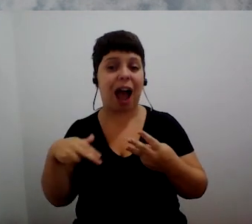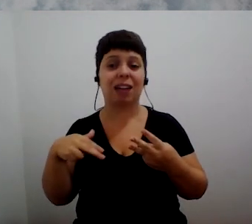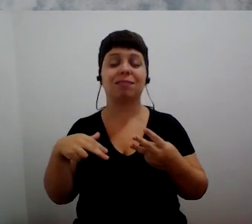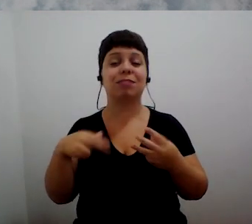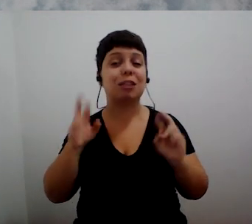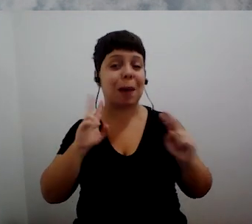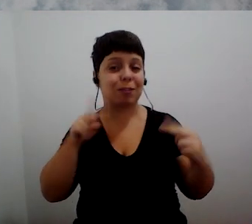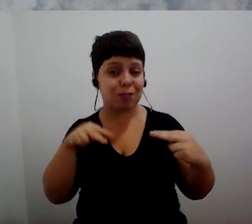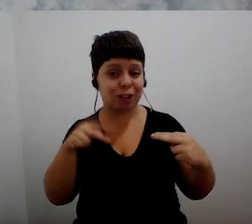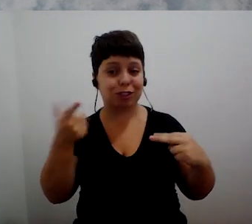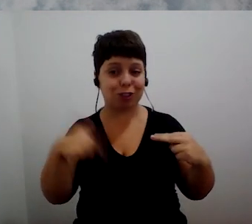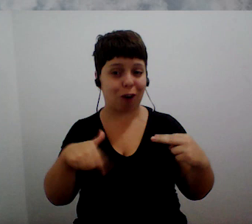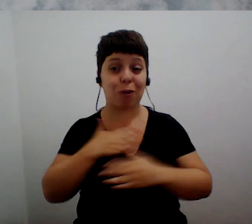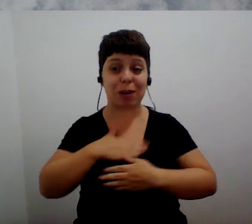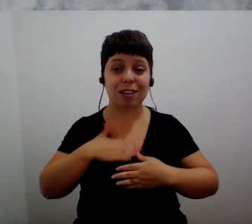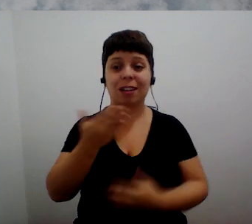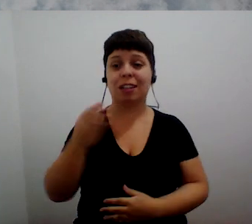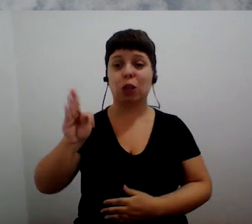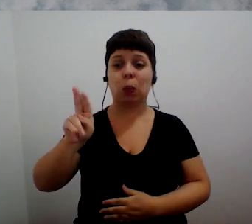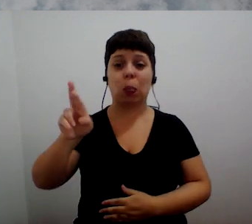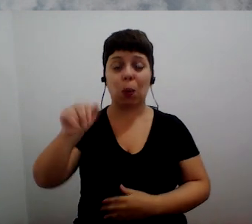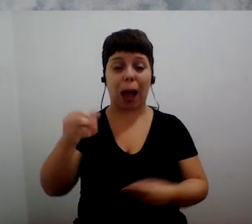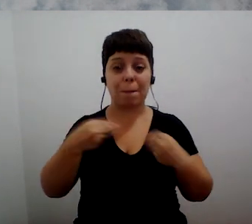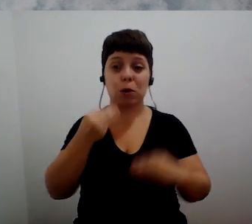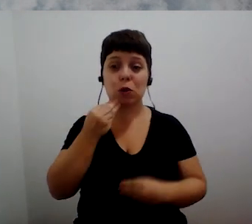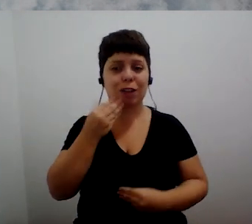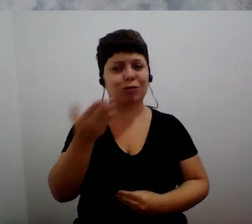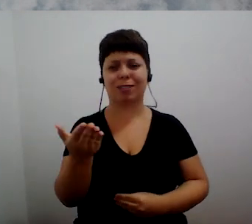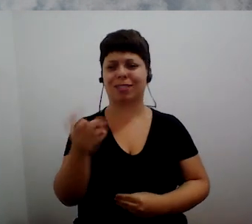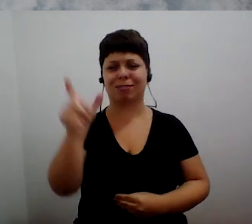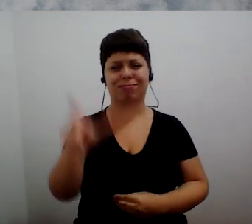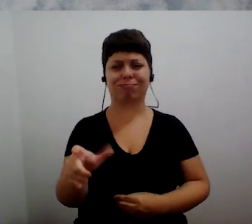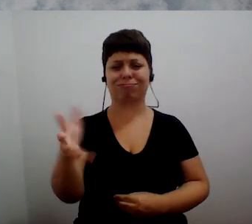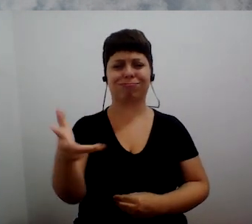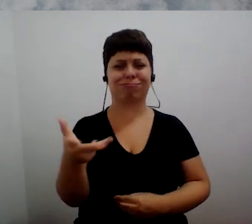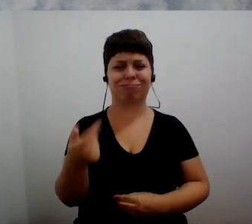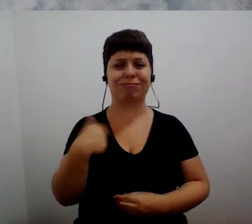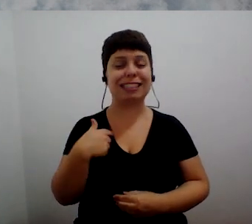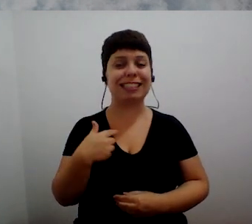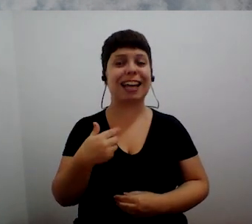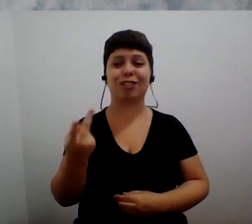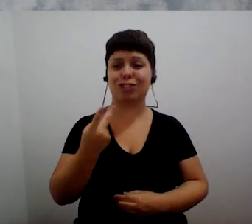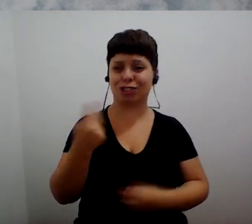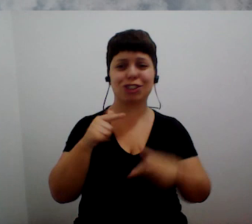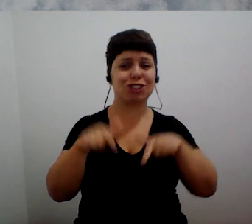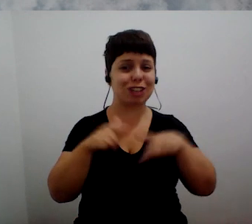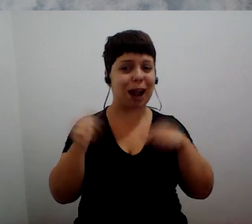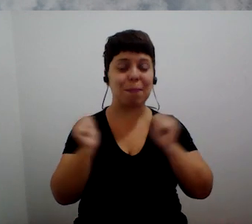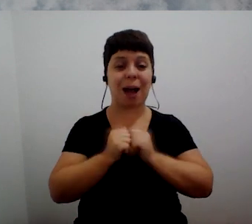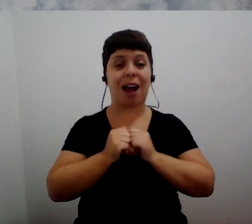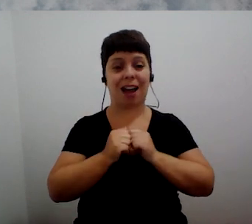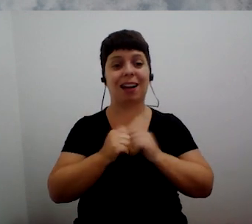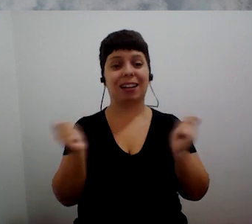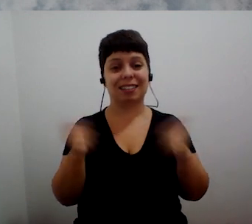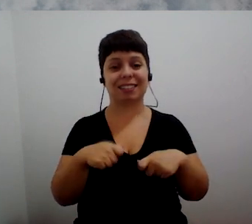are a great guy, and we have a lot of work together. I can see, I always knew that you have a lot